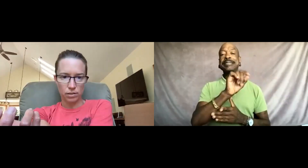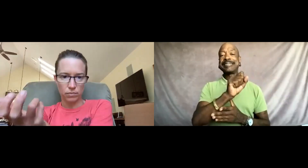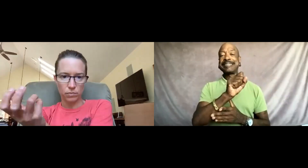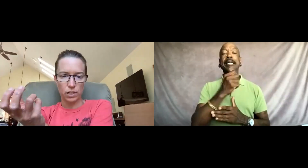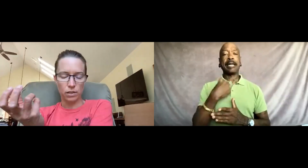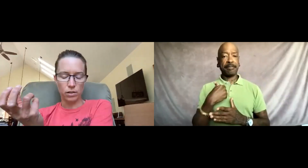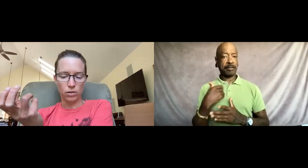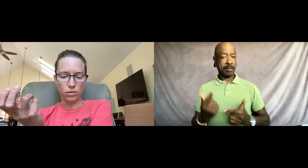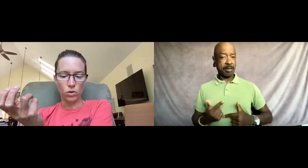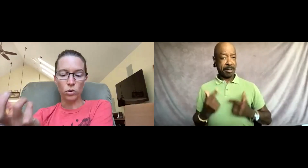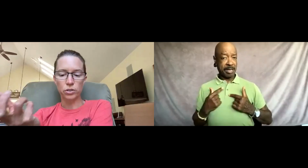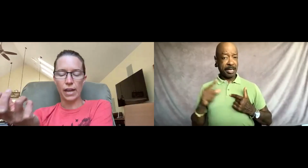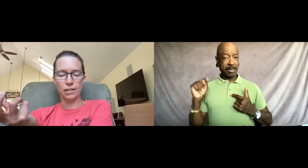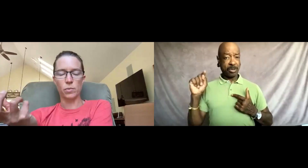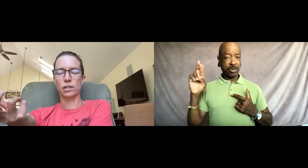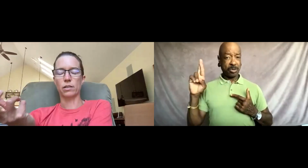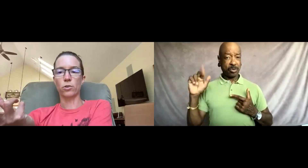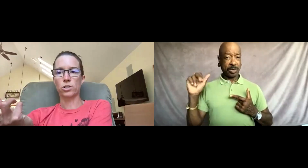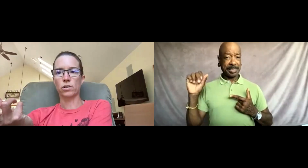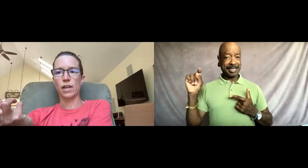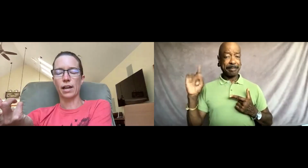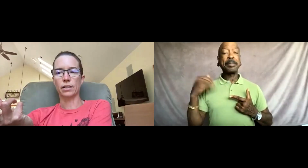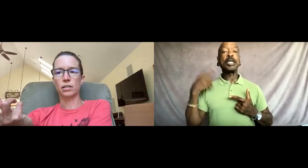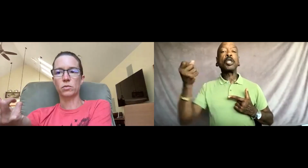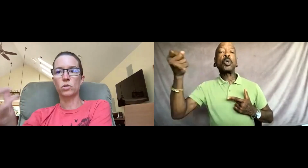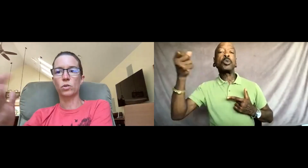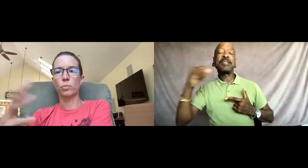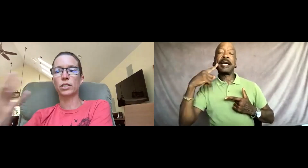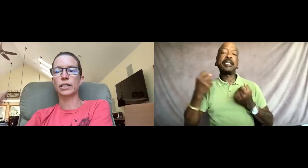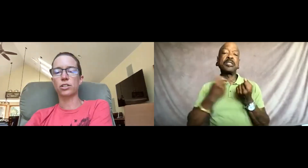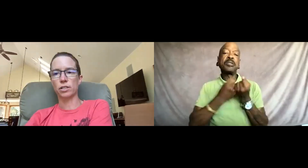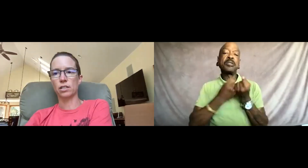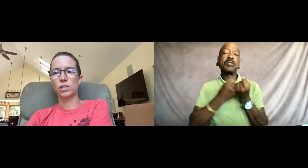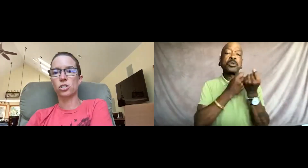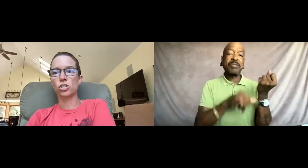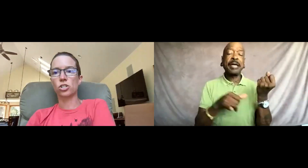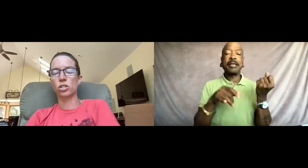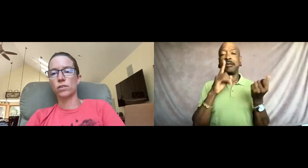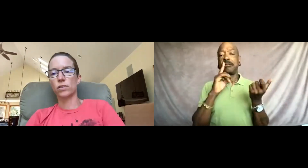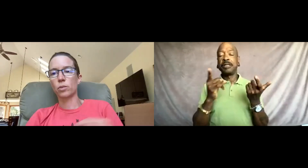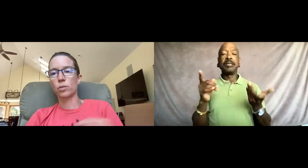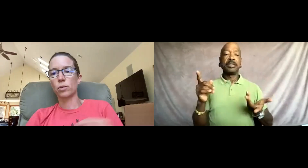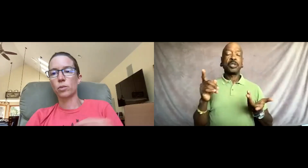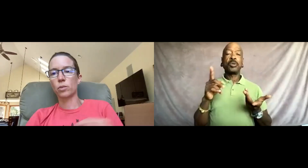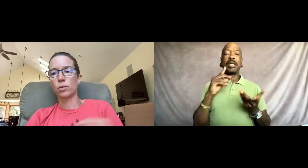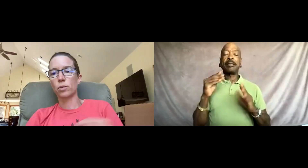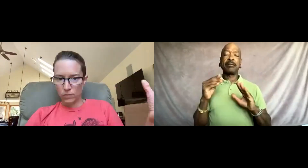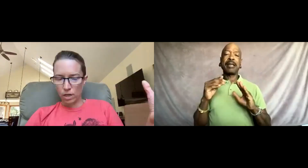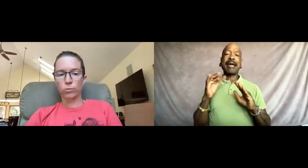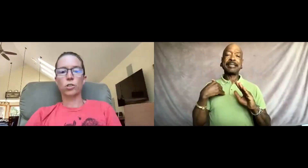trust be the holder of that easement and the enforcer of that could sort of put the land trust in a position of helping